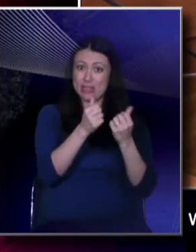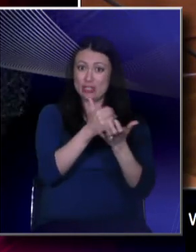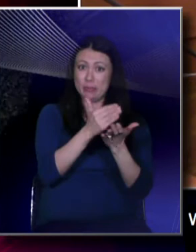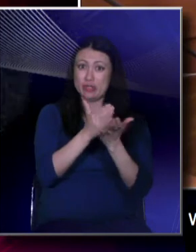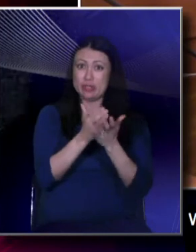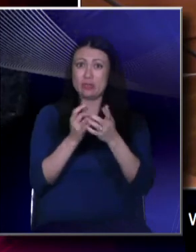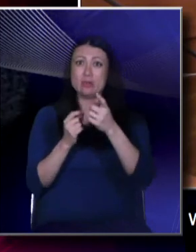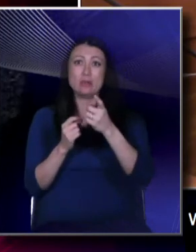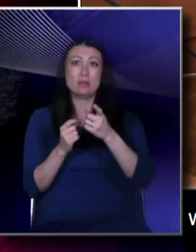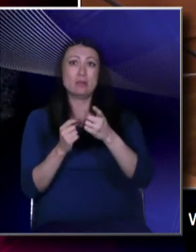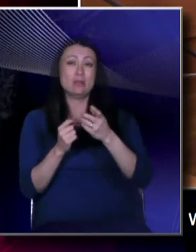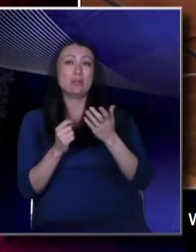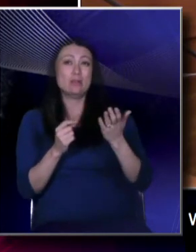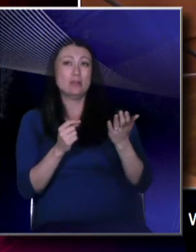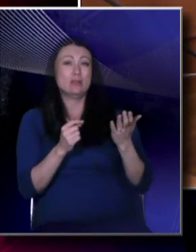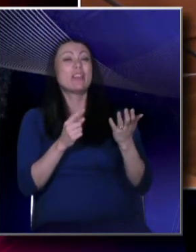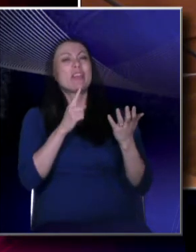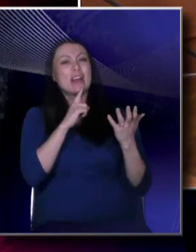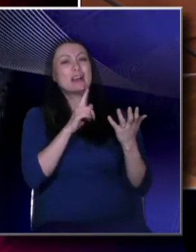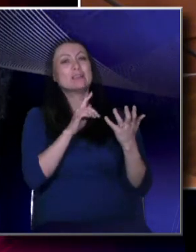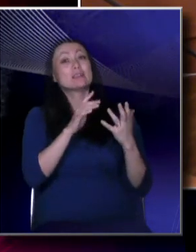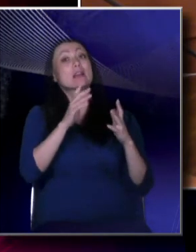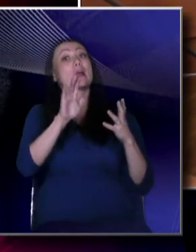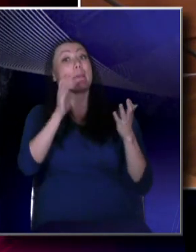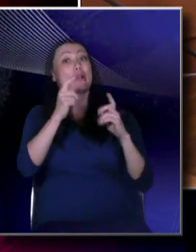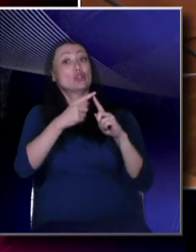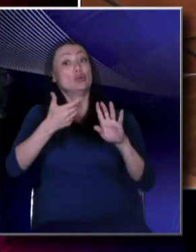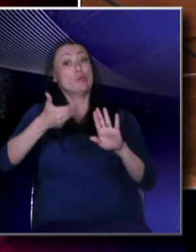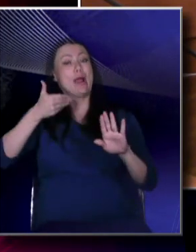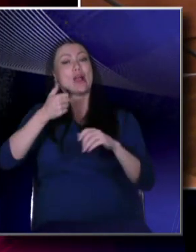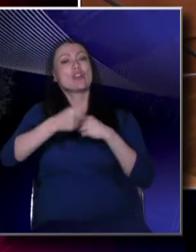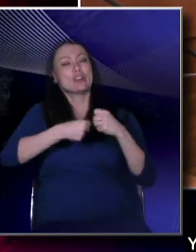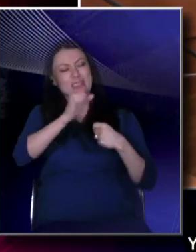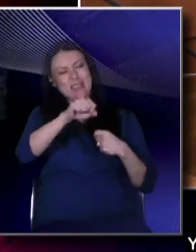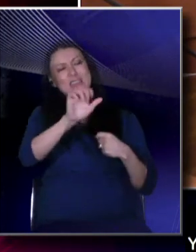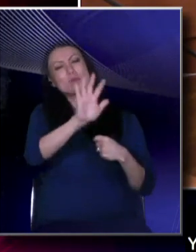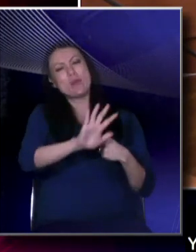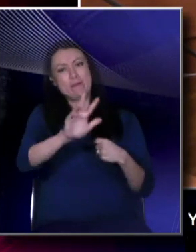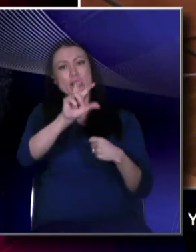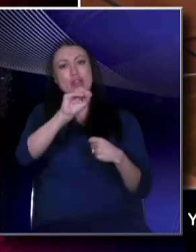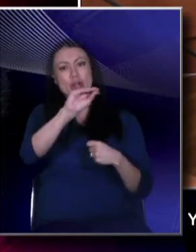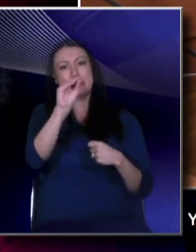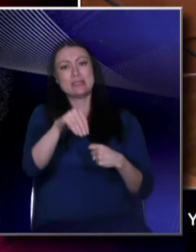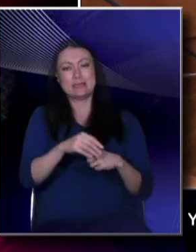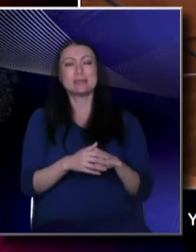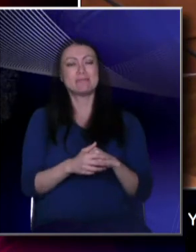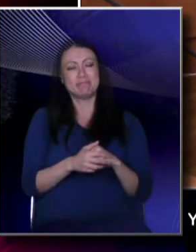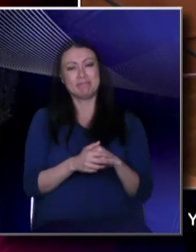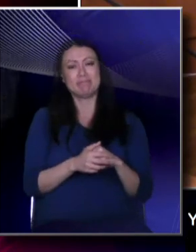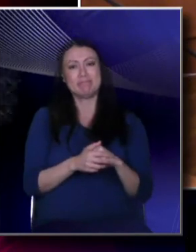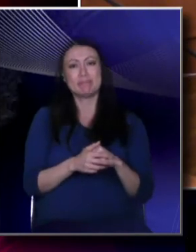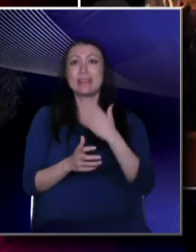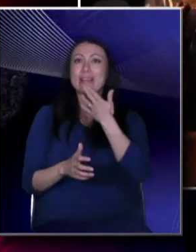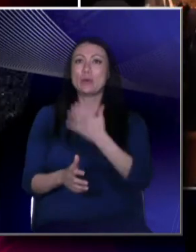The way it's trending compared to prior years, yes, roughly at about 30%. Okay. Thank